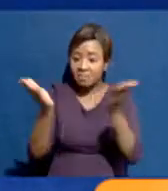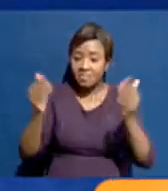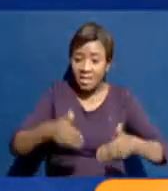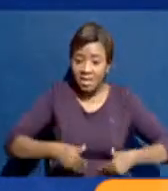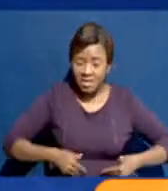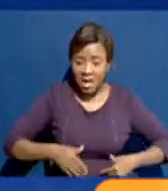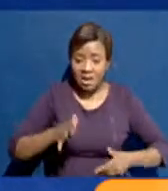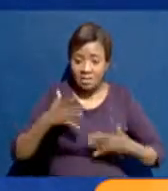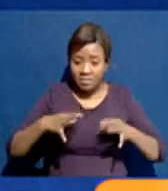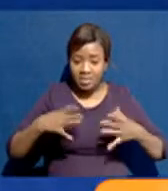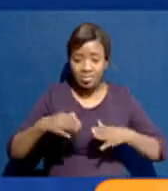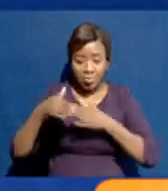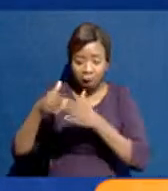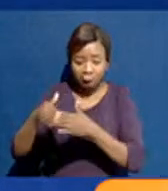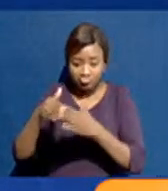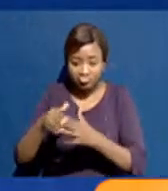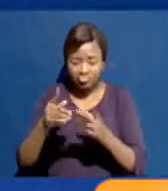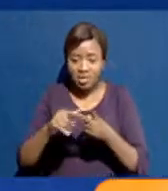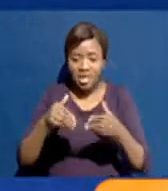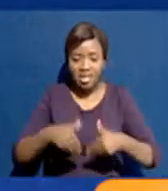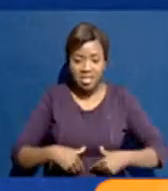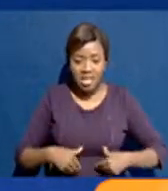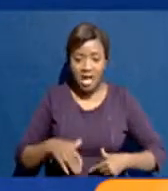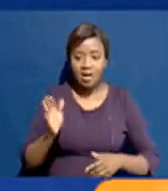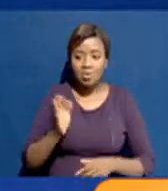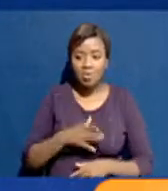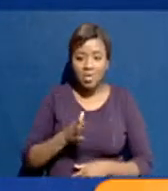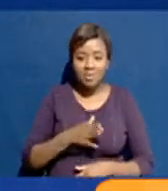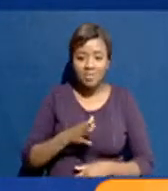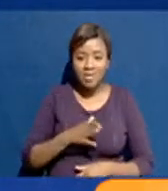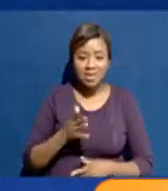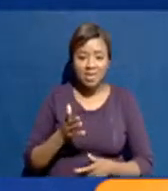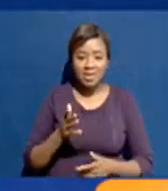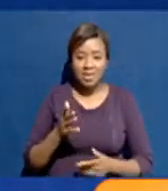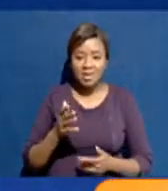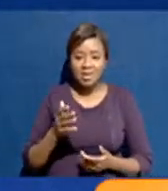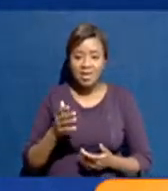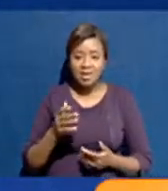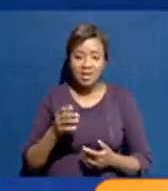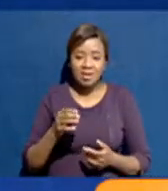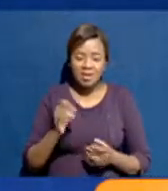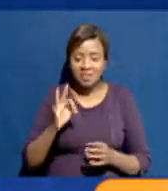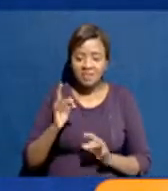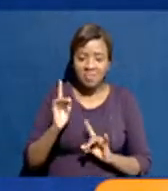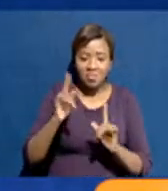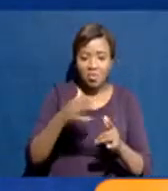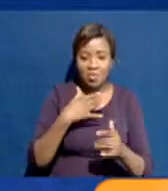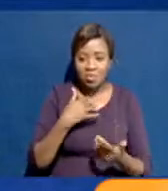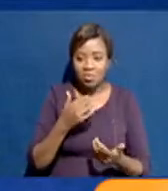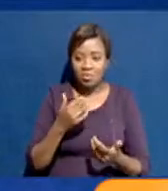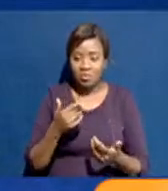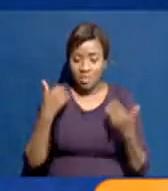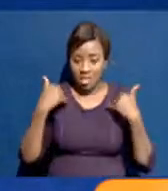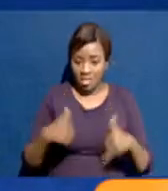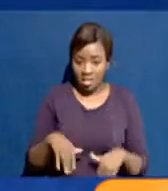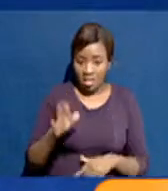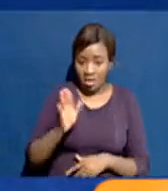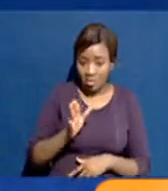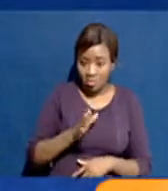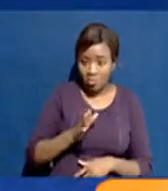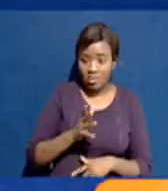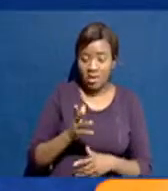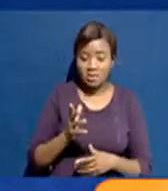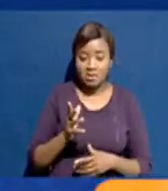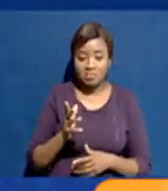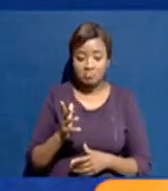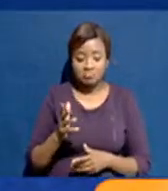young women, for example, do not know how to negotiate condom use. Because, well, when I walk into a facility right now as a young woman who is sexually